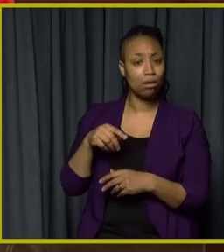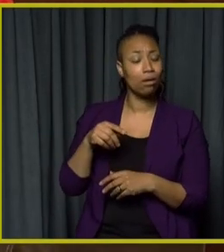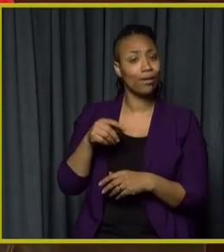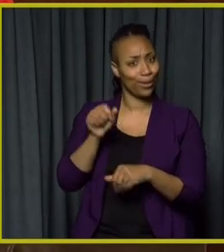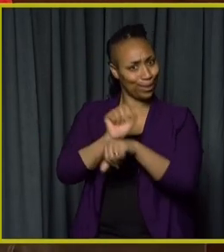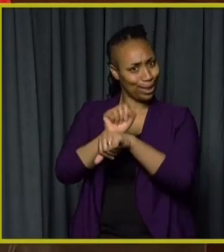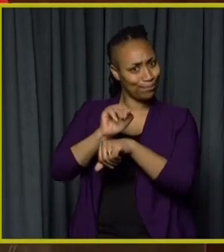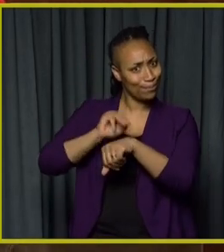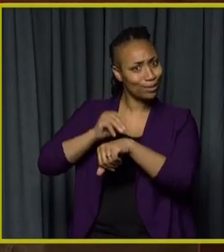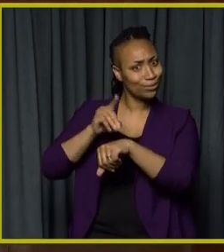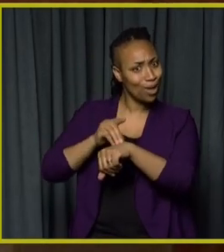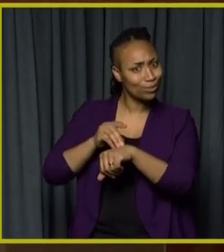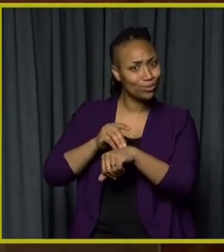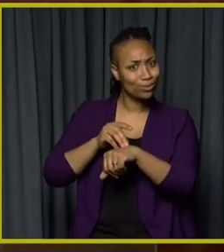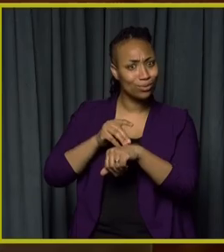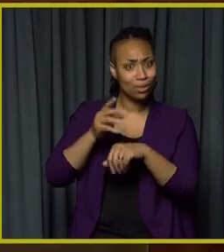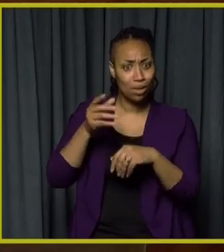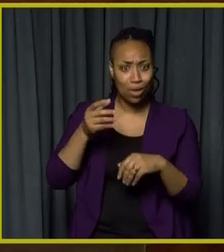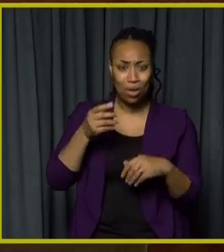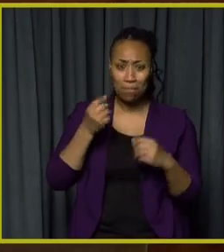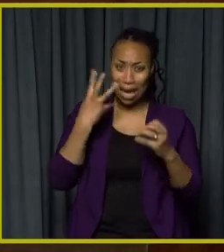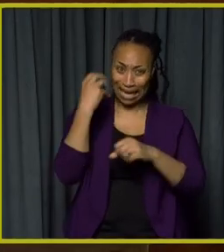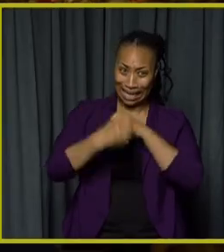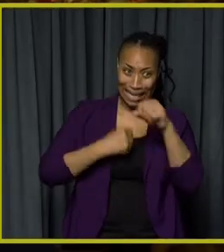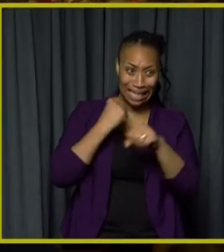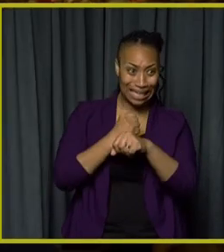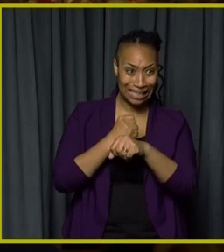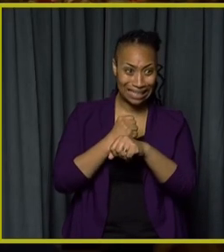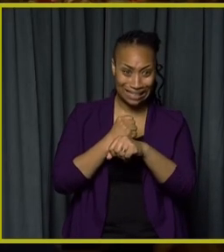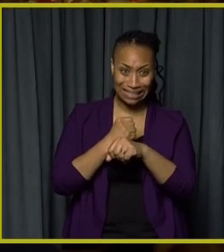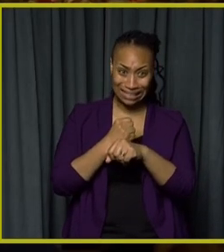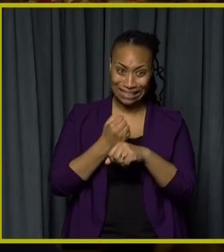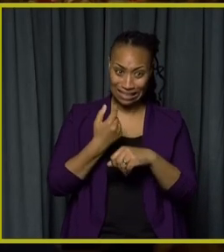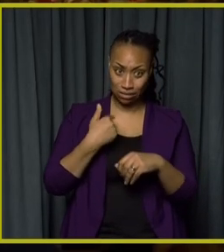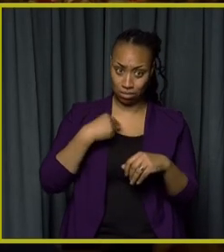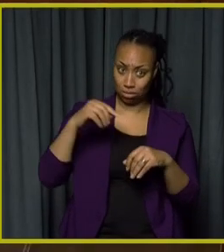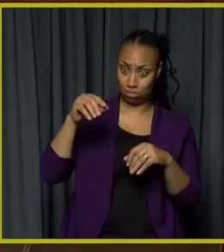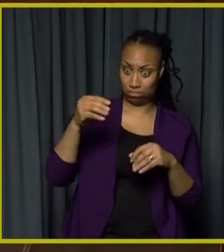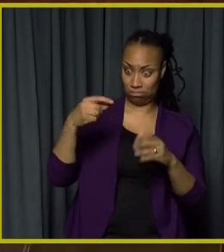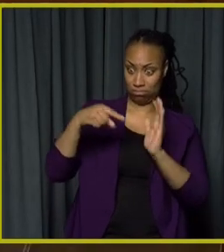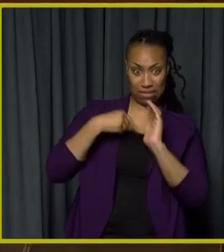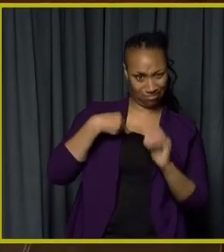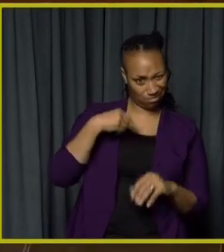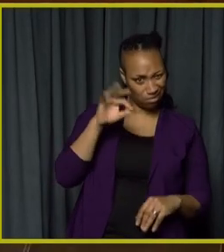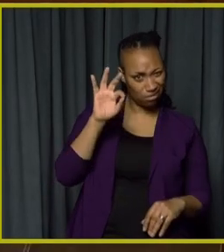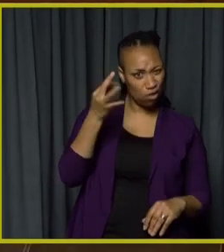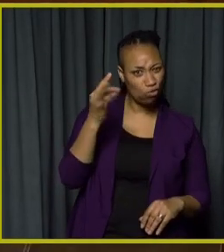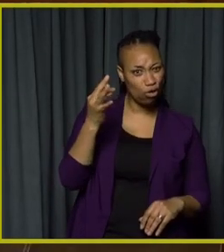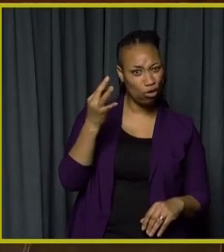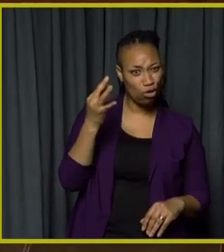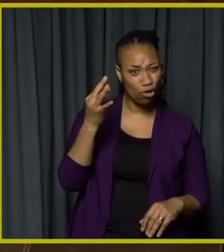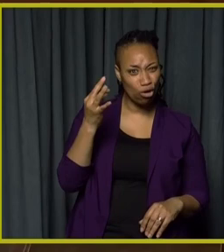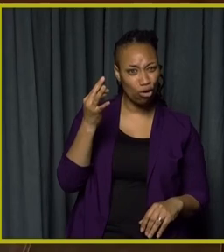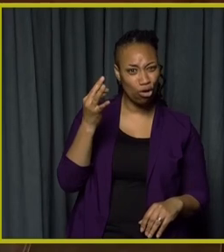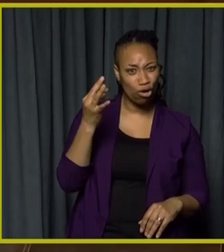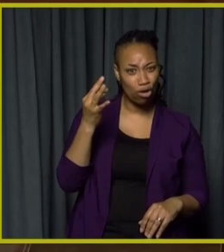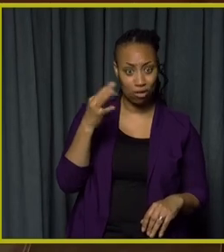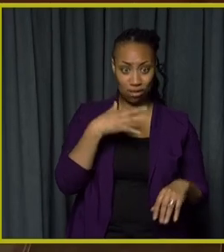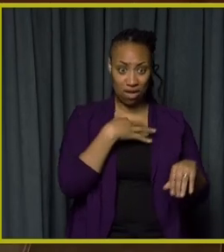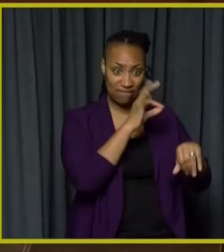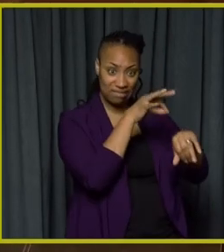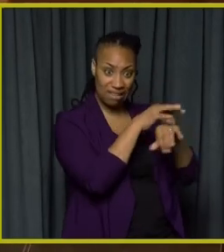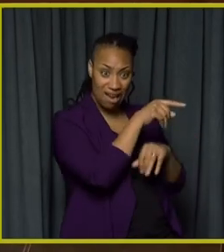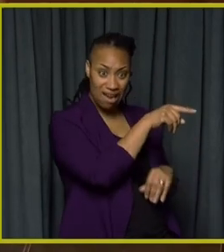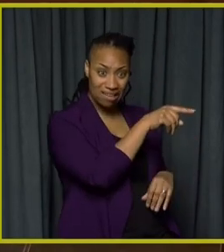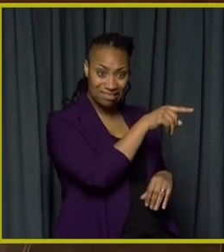of experience, I only make $9 an hour. But my fiance Mo is a home health care worker and a Walmart